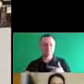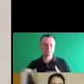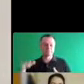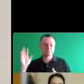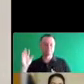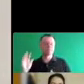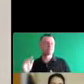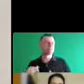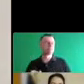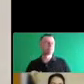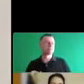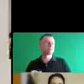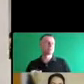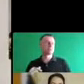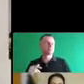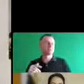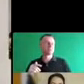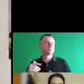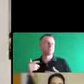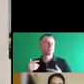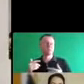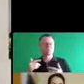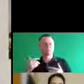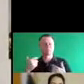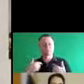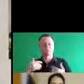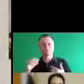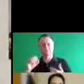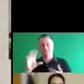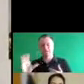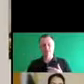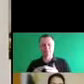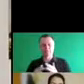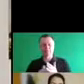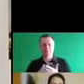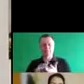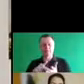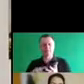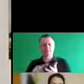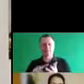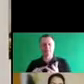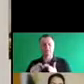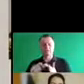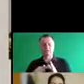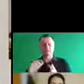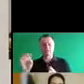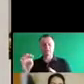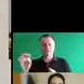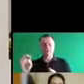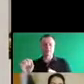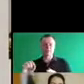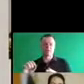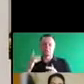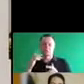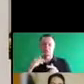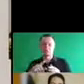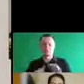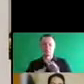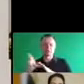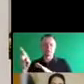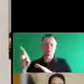experiences of childhood, of migration, just wanting to learn. I even went as far as trying to